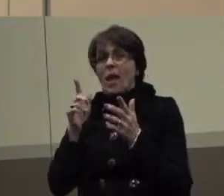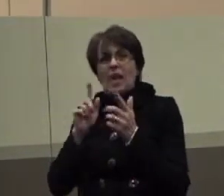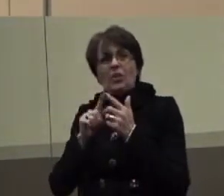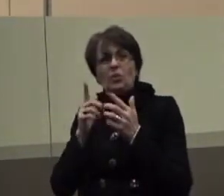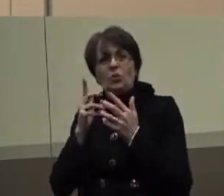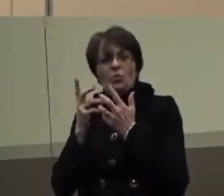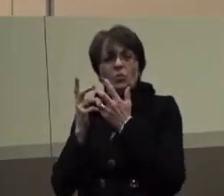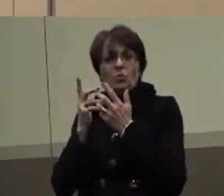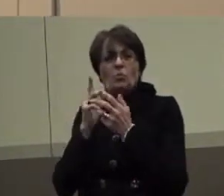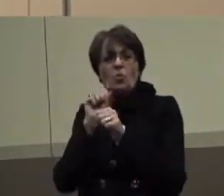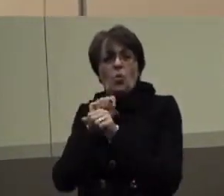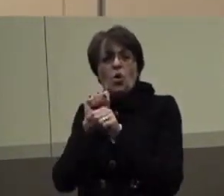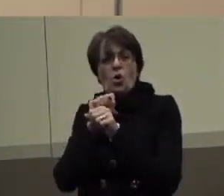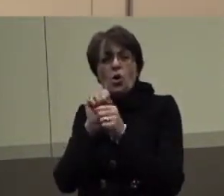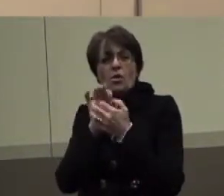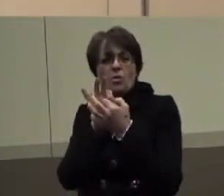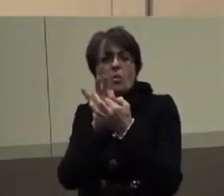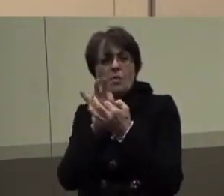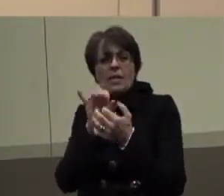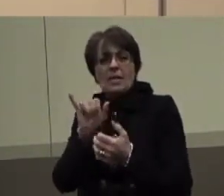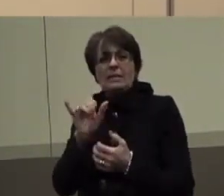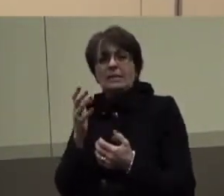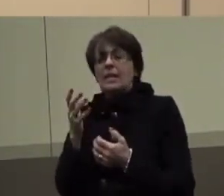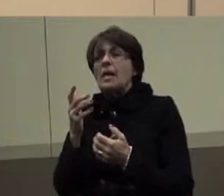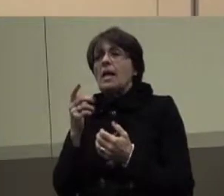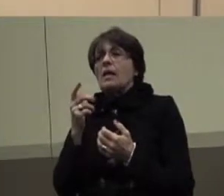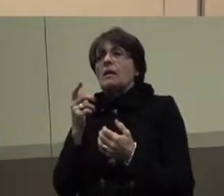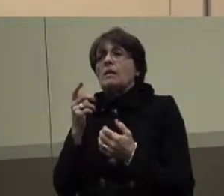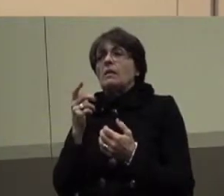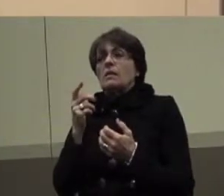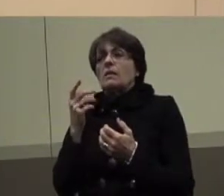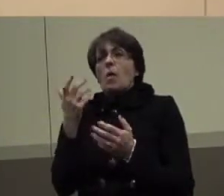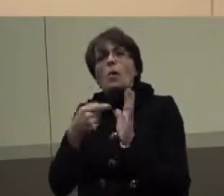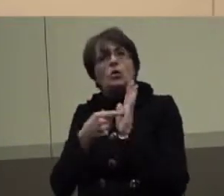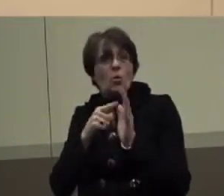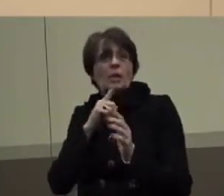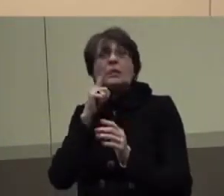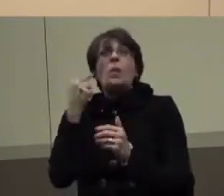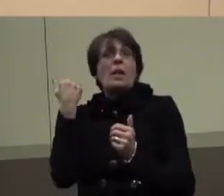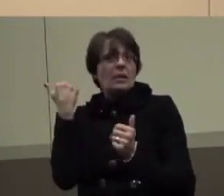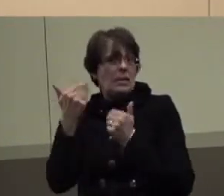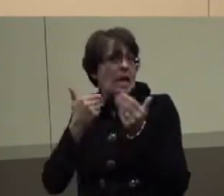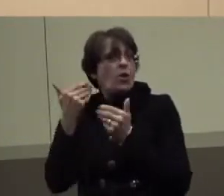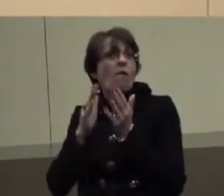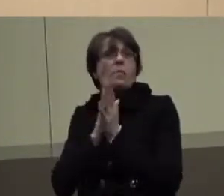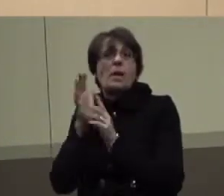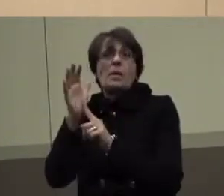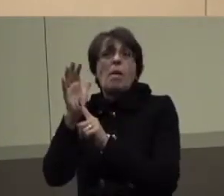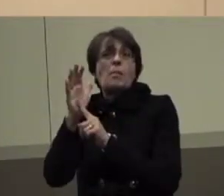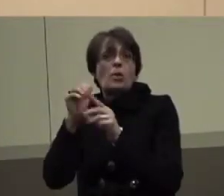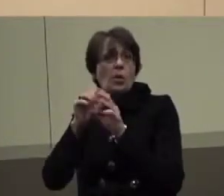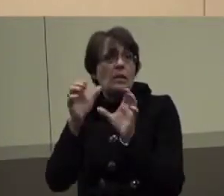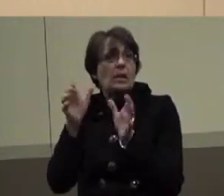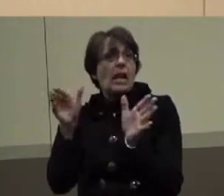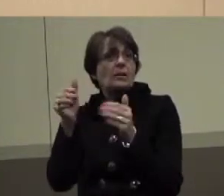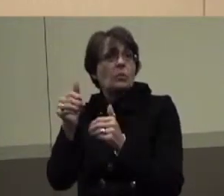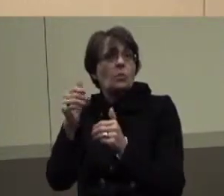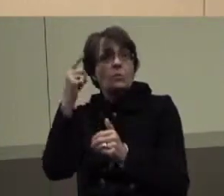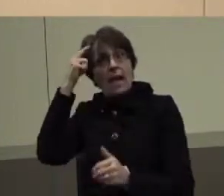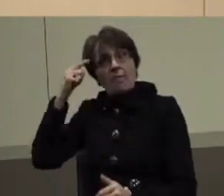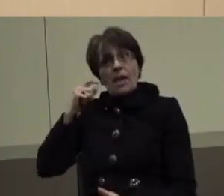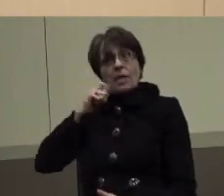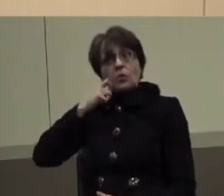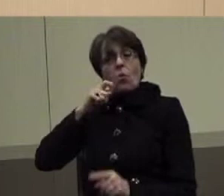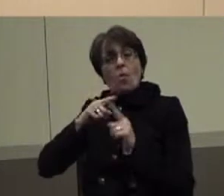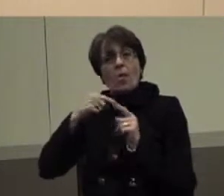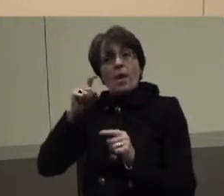work around this? And that's why I wanted to show it to you, because this is, it's really taking off and becoming pretty popular in classrooms. I think it's